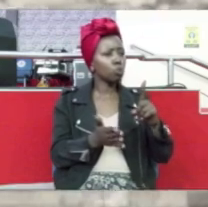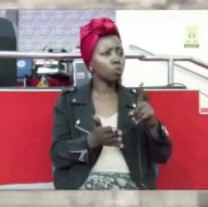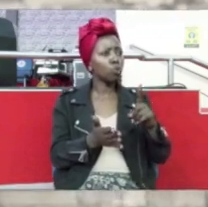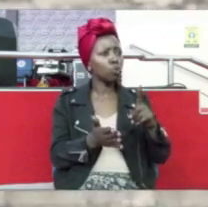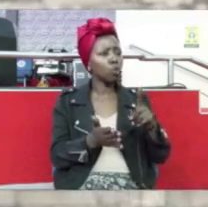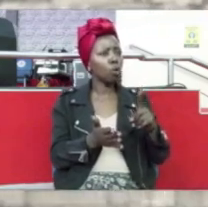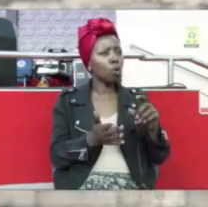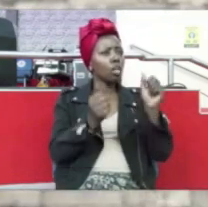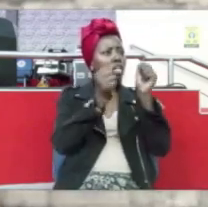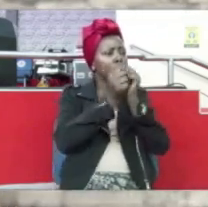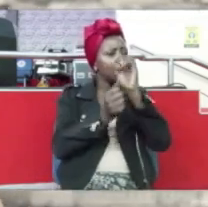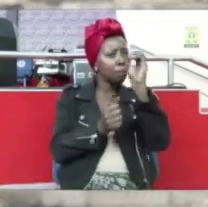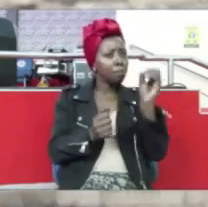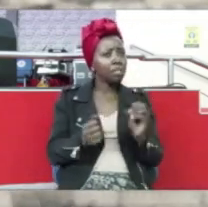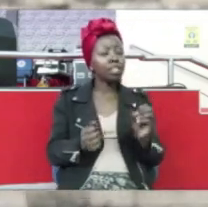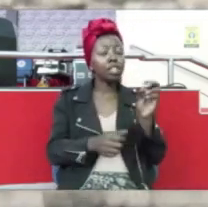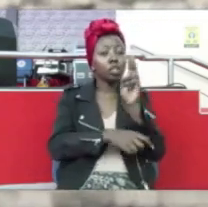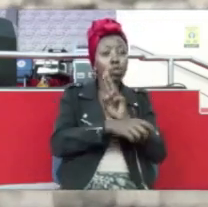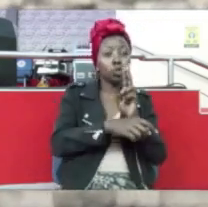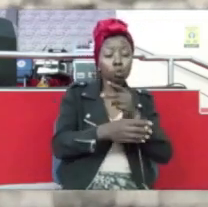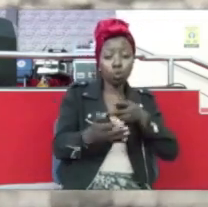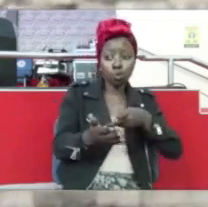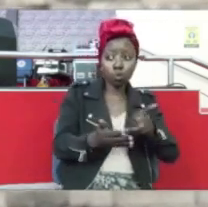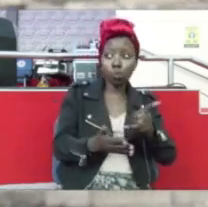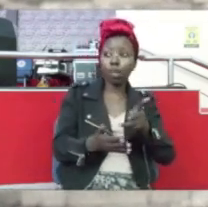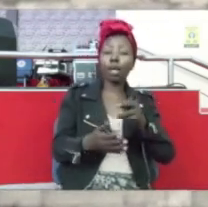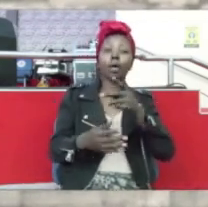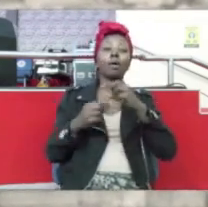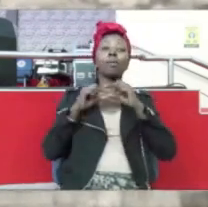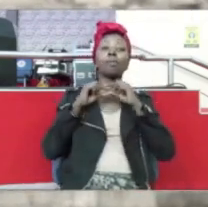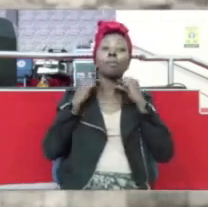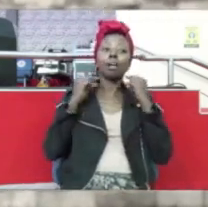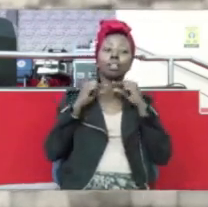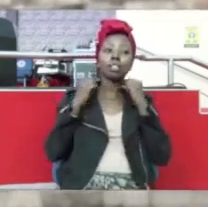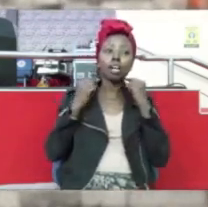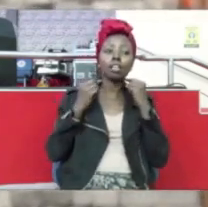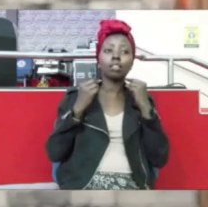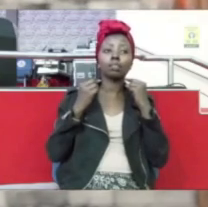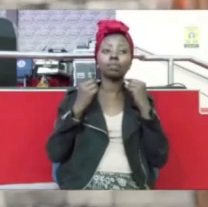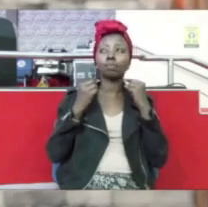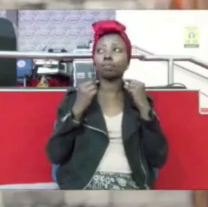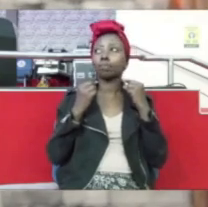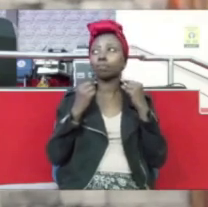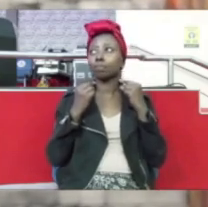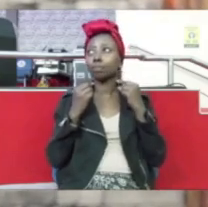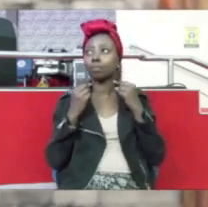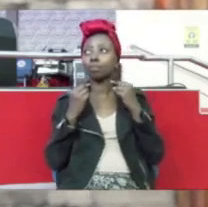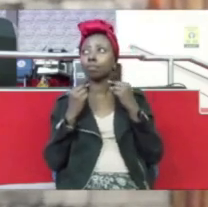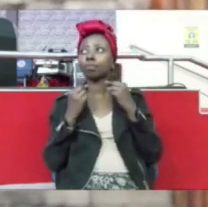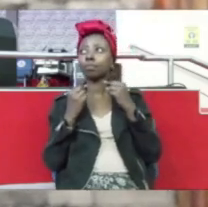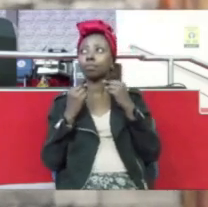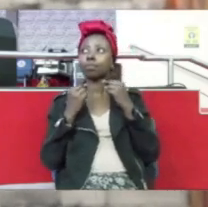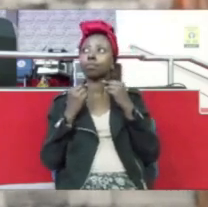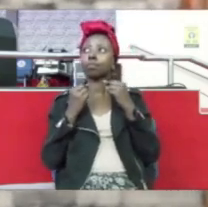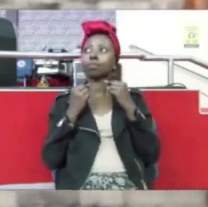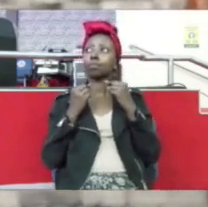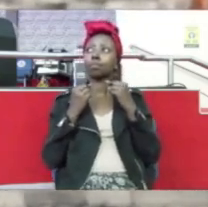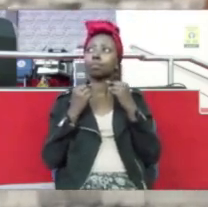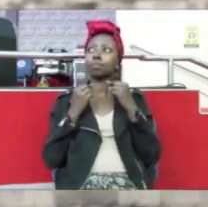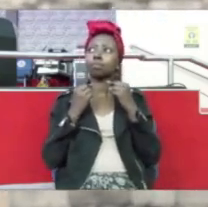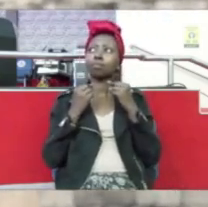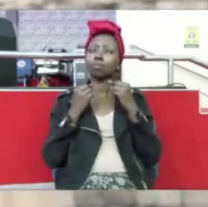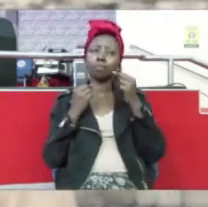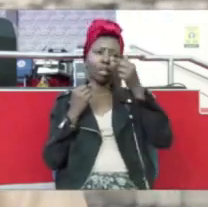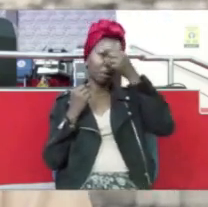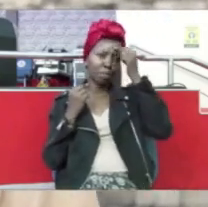used also to pay for the pastor's allowances. Na hiyo pia ndio inaweza kulipia marupurupu ya wachungaji. Because can